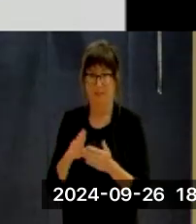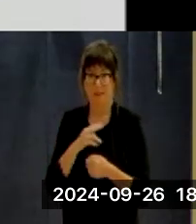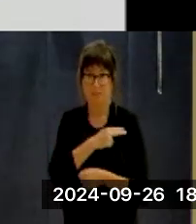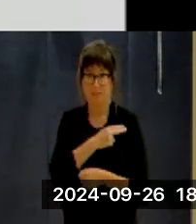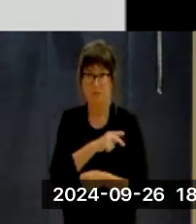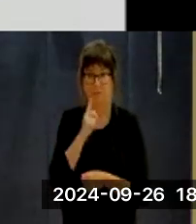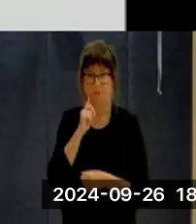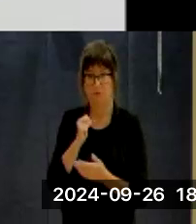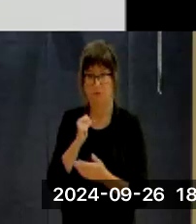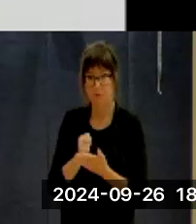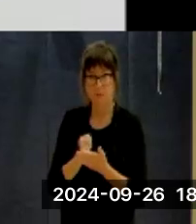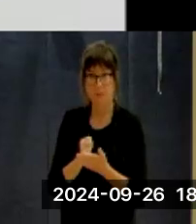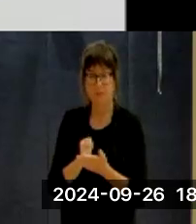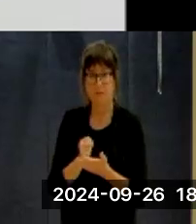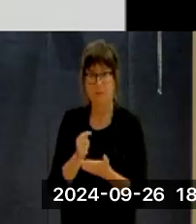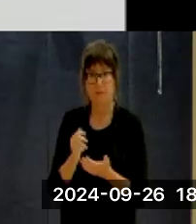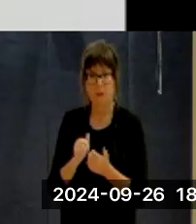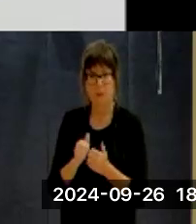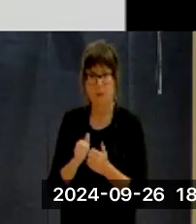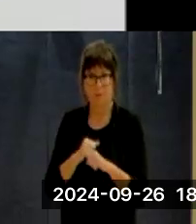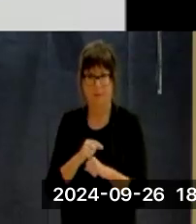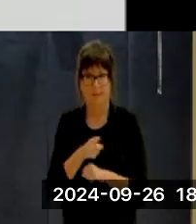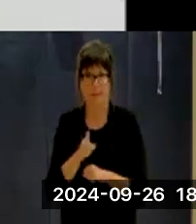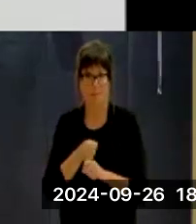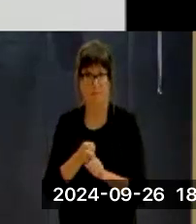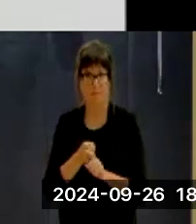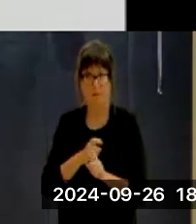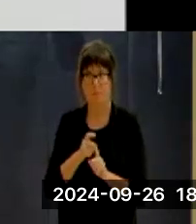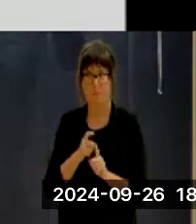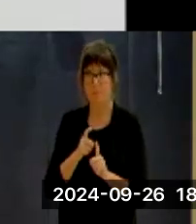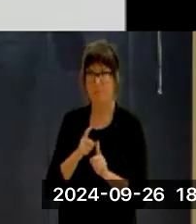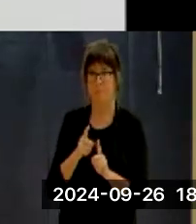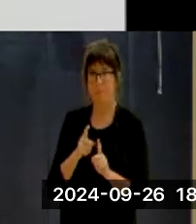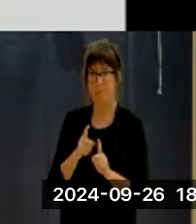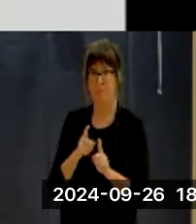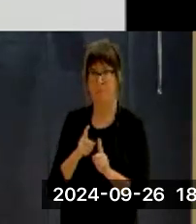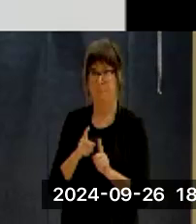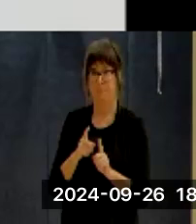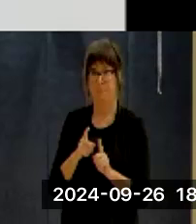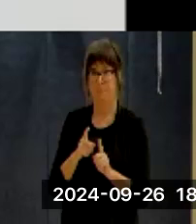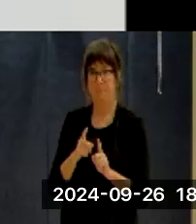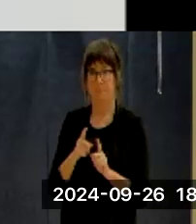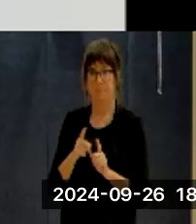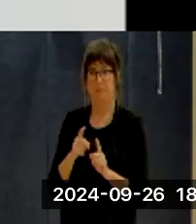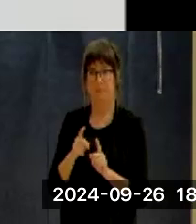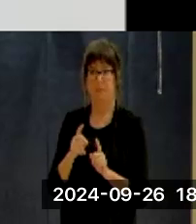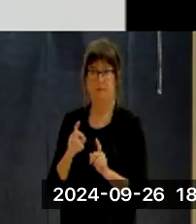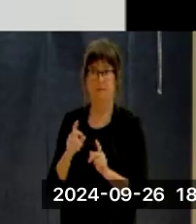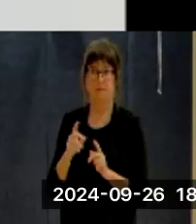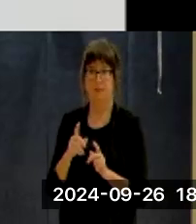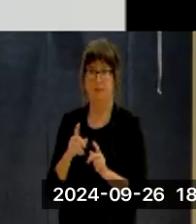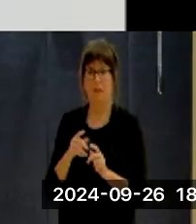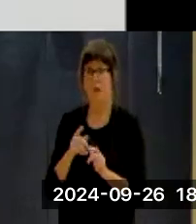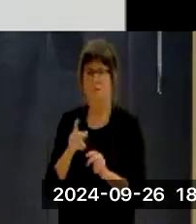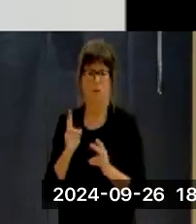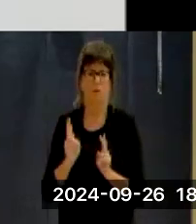treatment. How are we protecting them from for them miraculously having signed